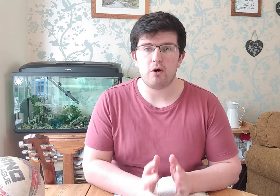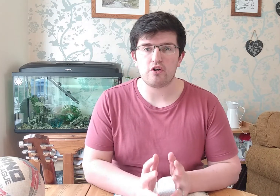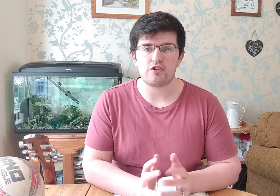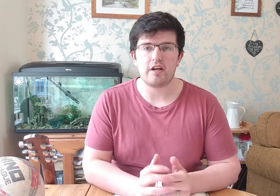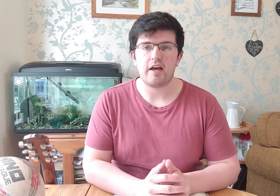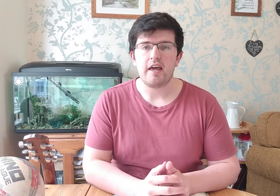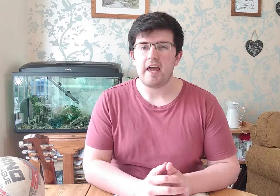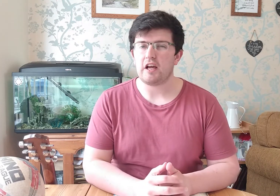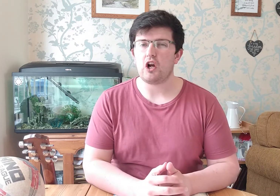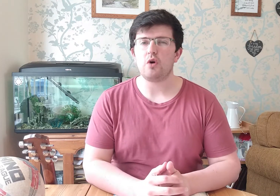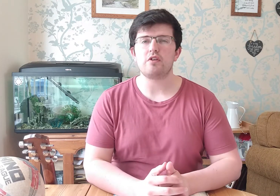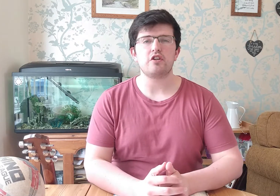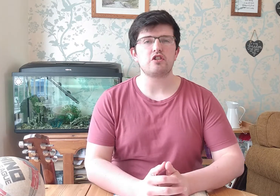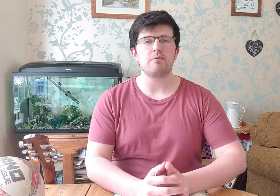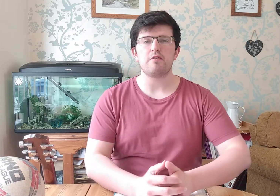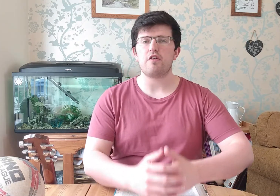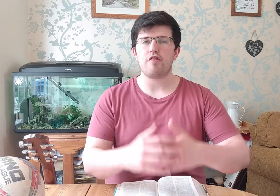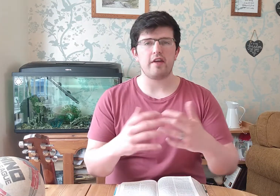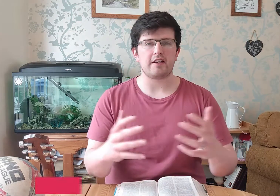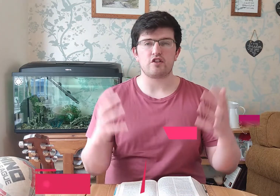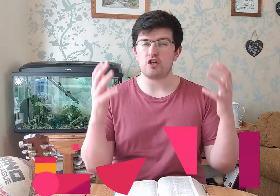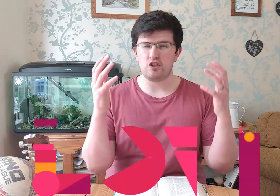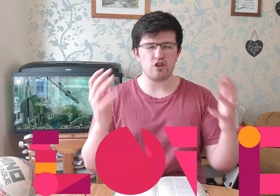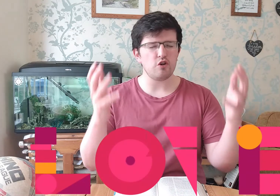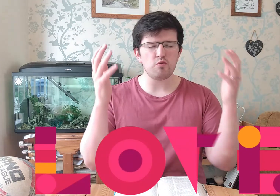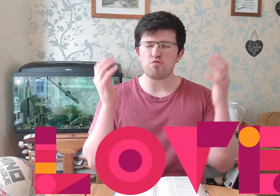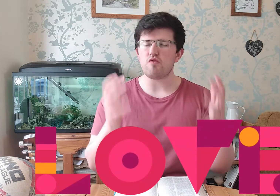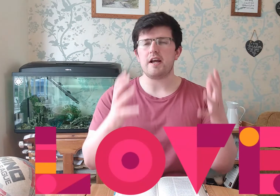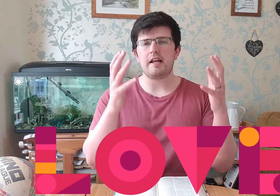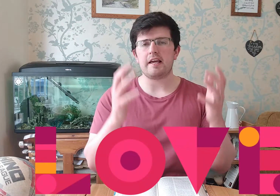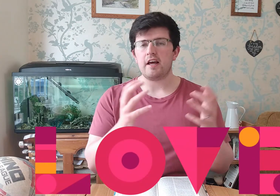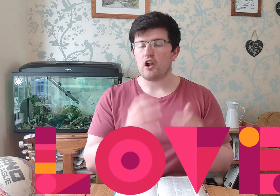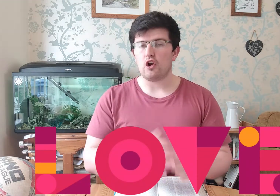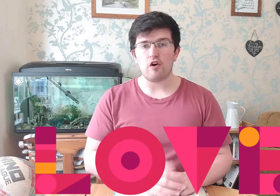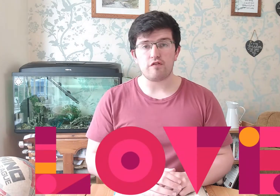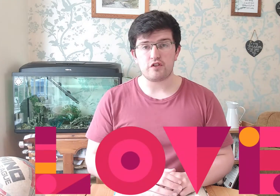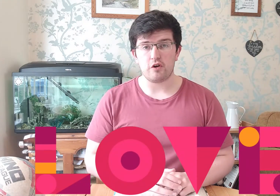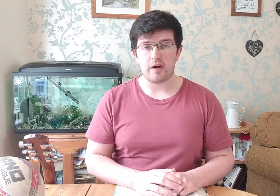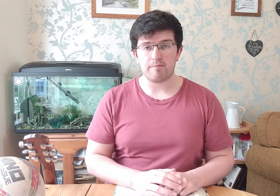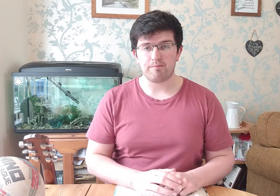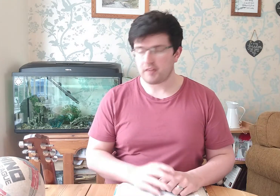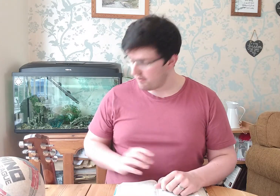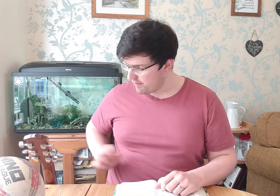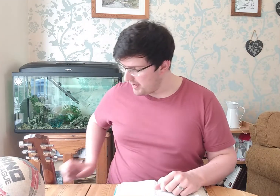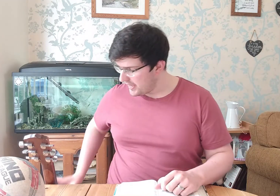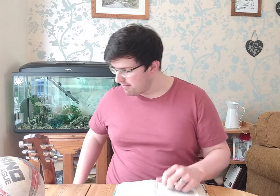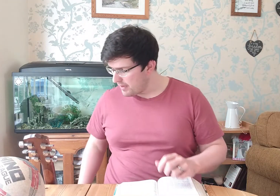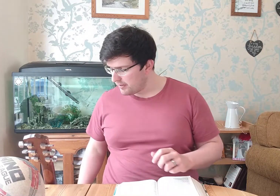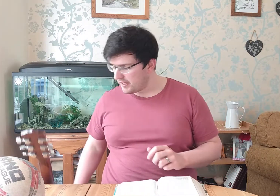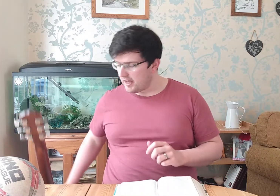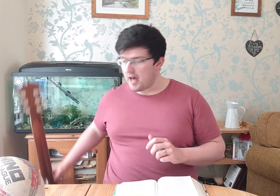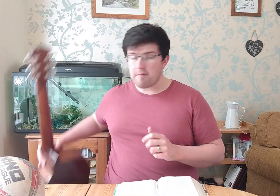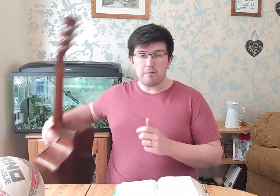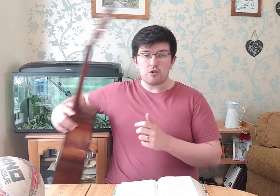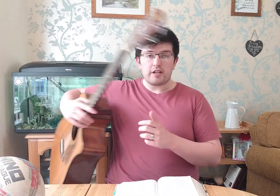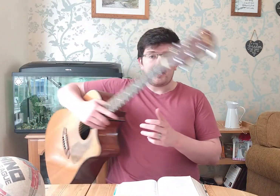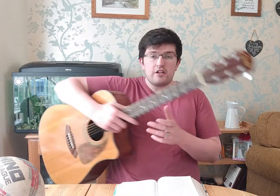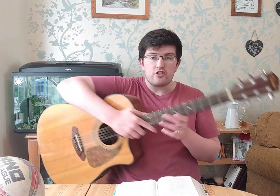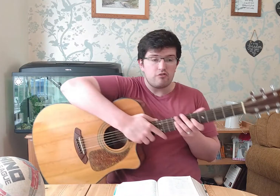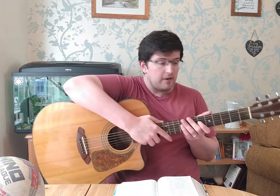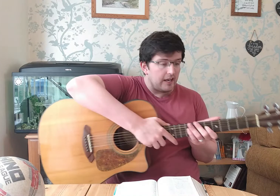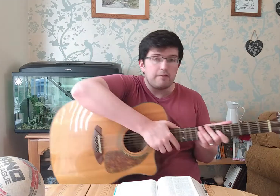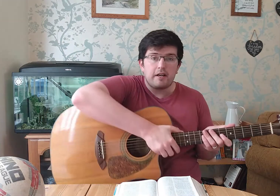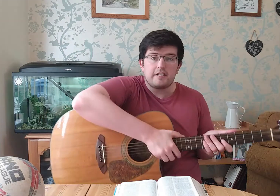big poster, including some of the things that you really love doing. For me, it might be a